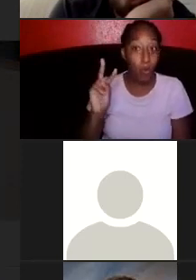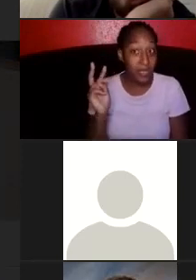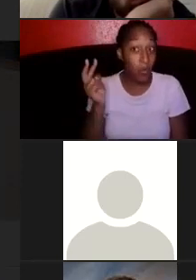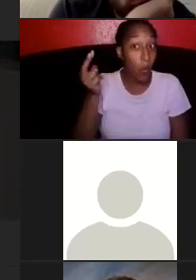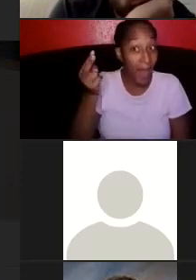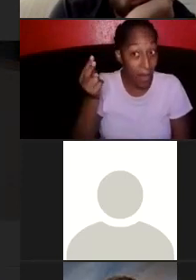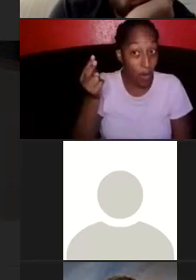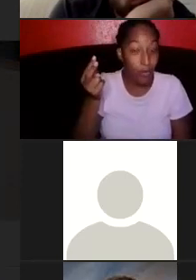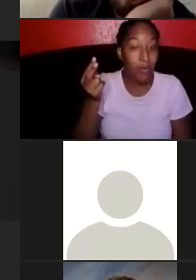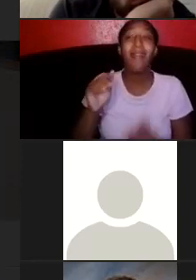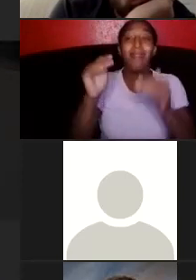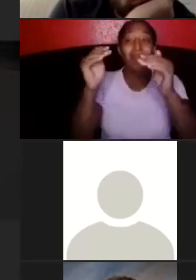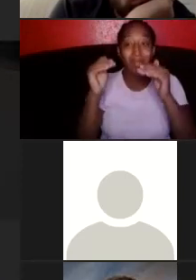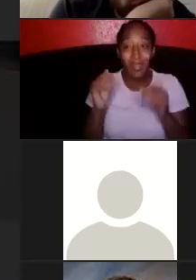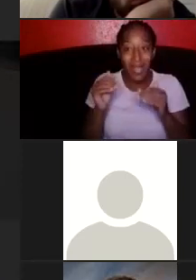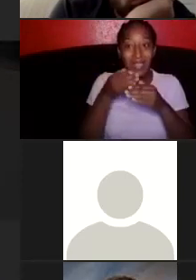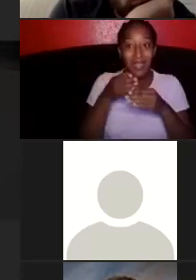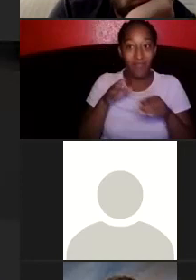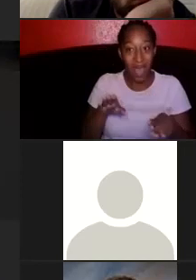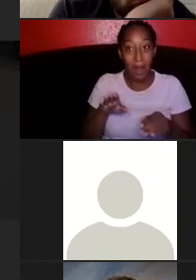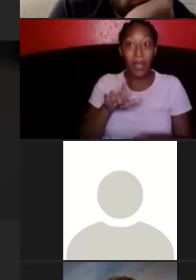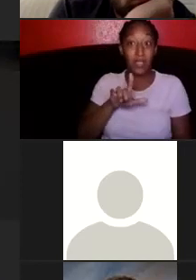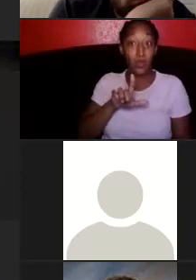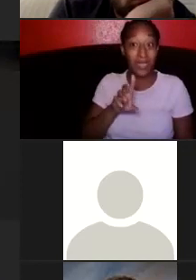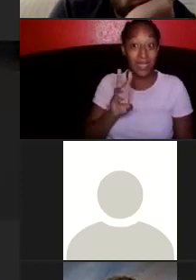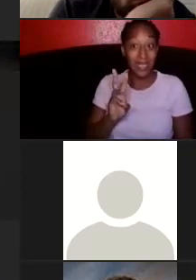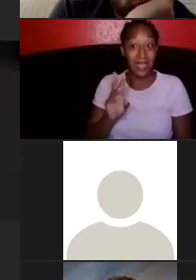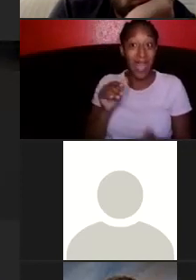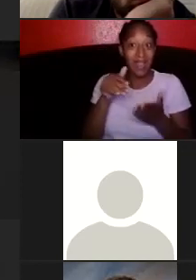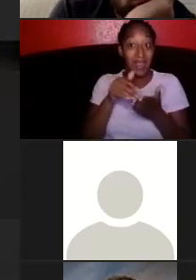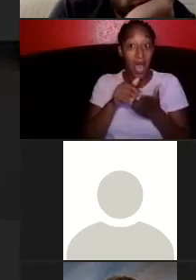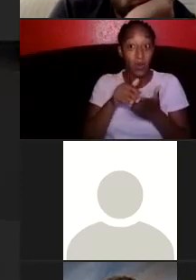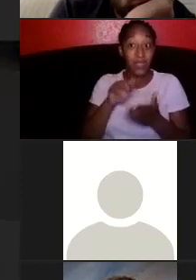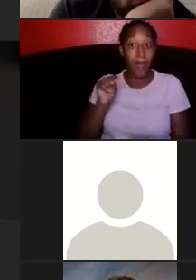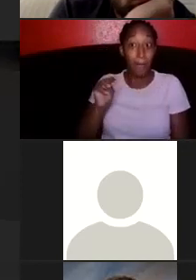miles. So you get an acceleration.